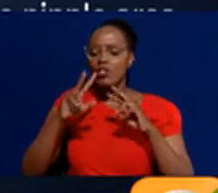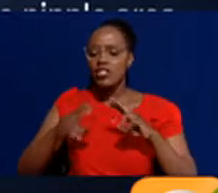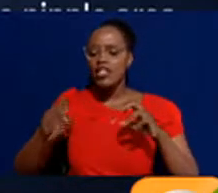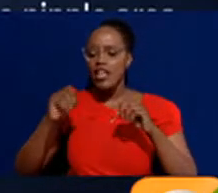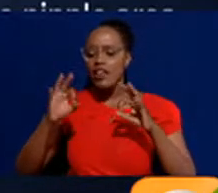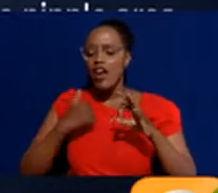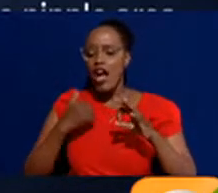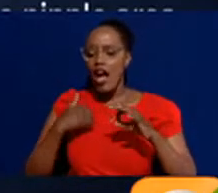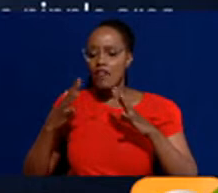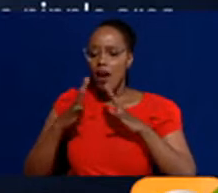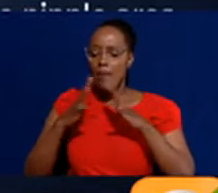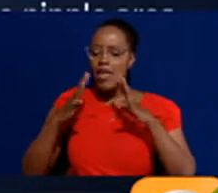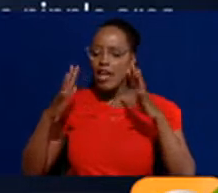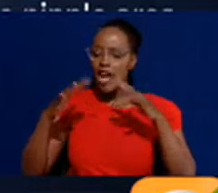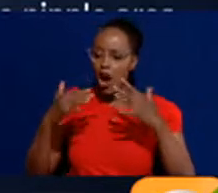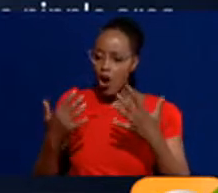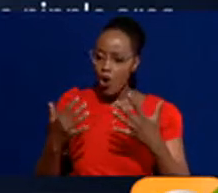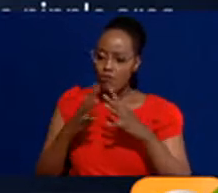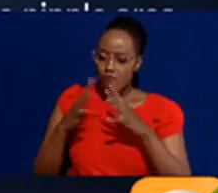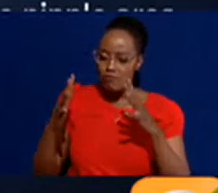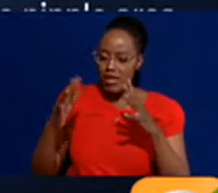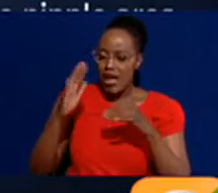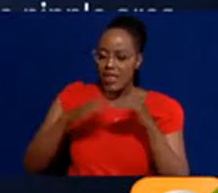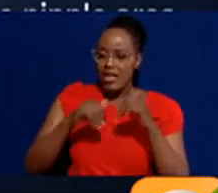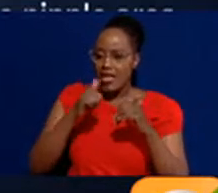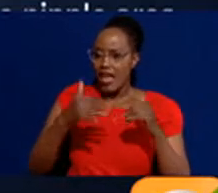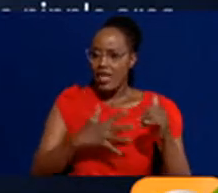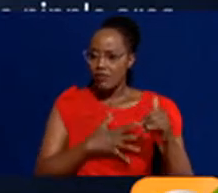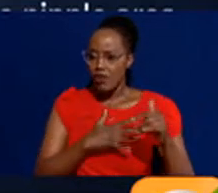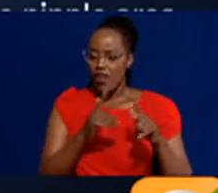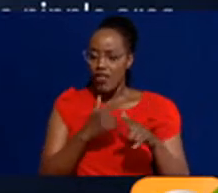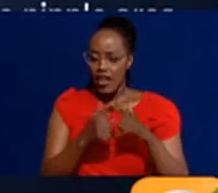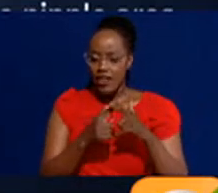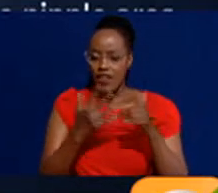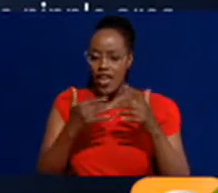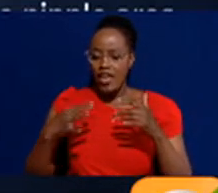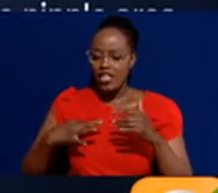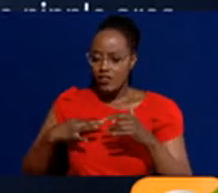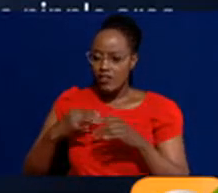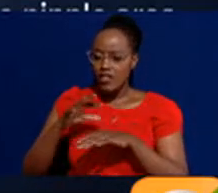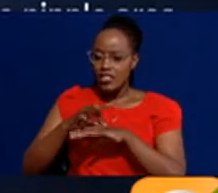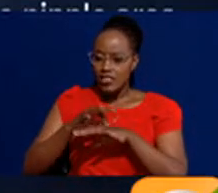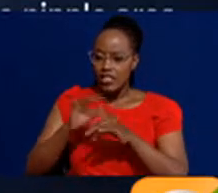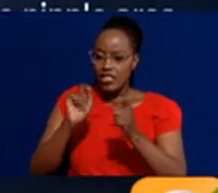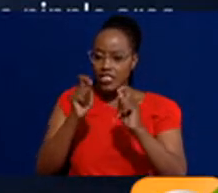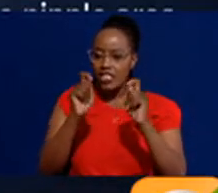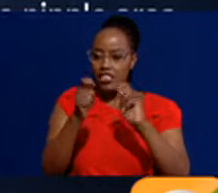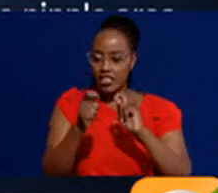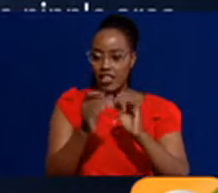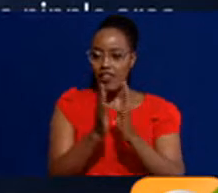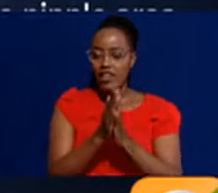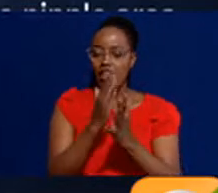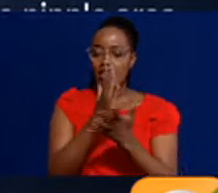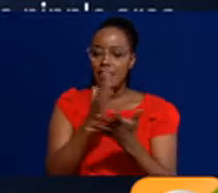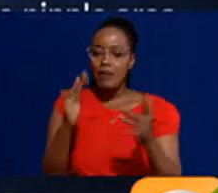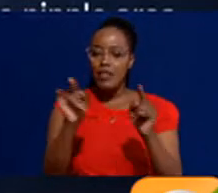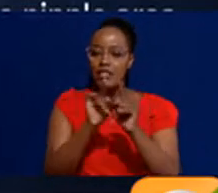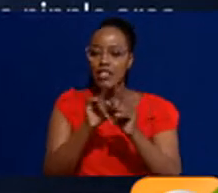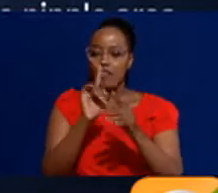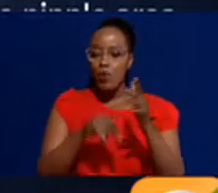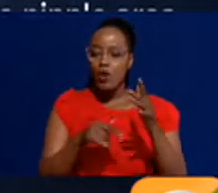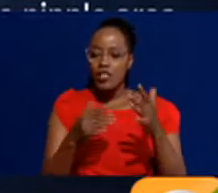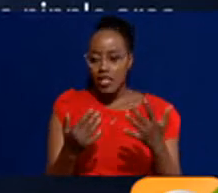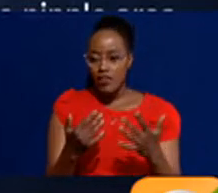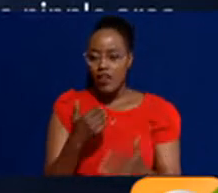becoming significantly larger. You also want to check for any skin changes. By skin changes, you might look for something like